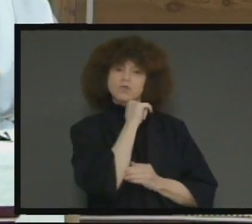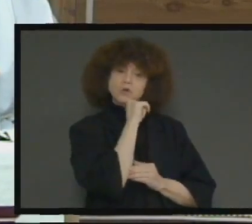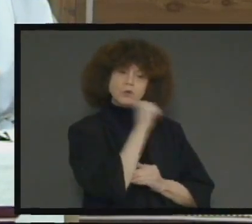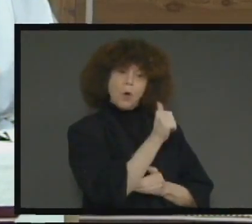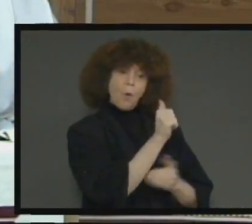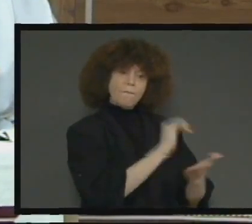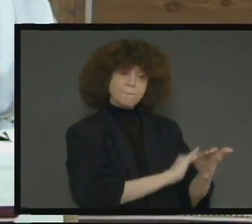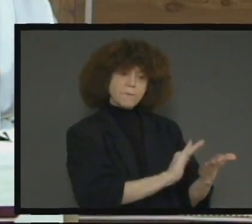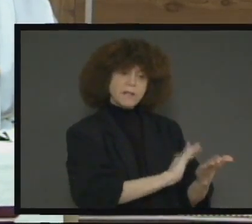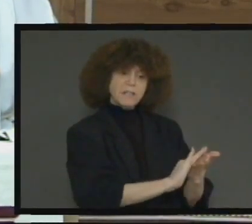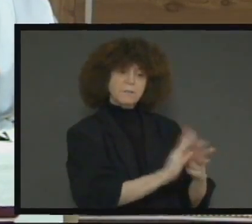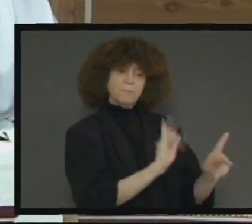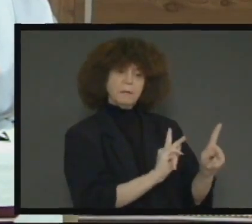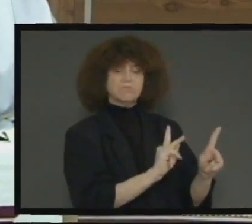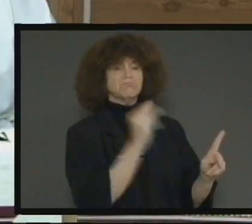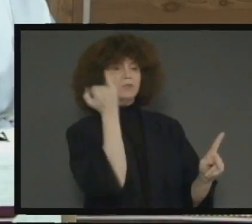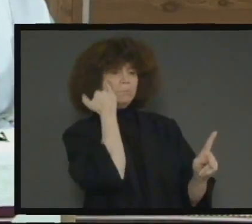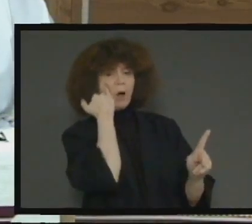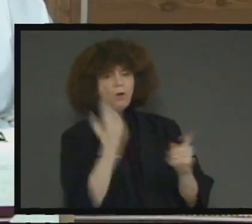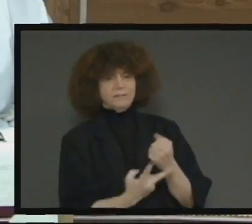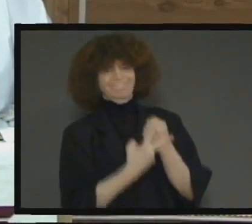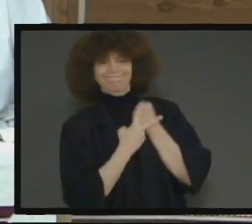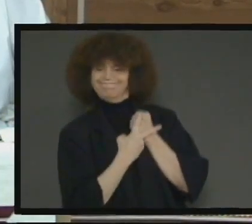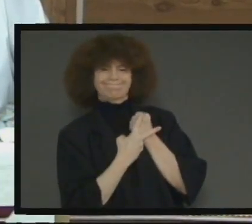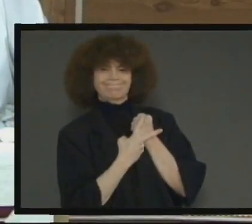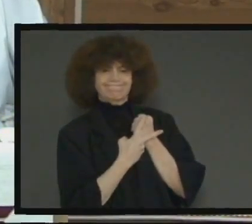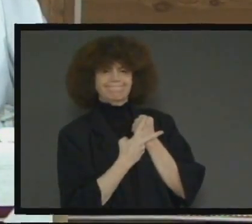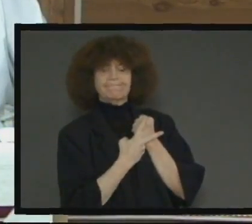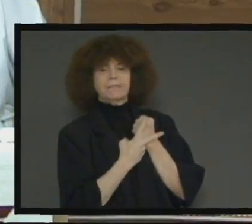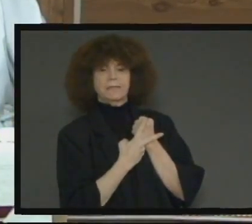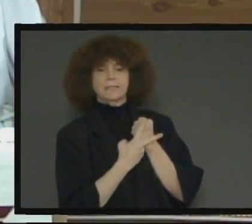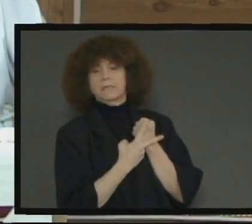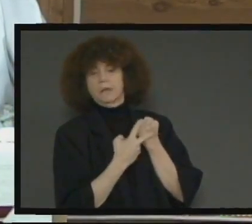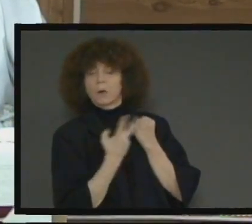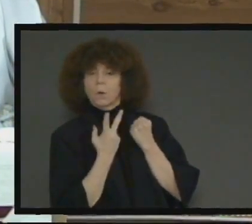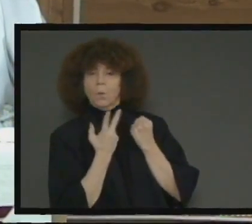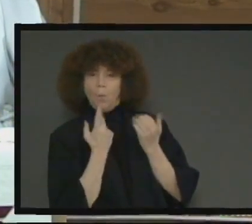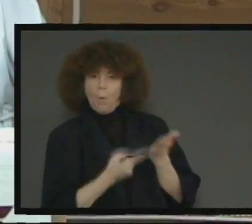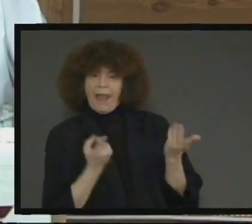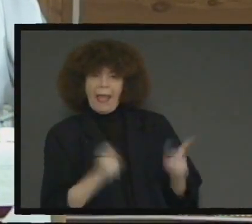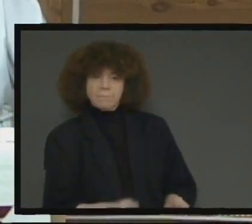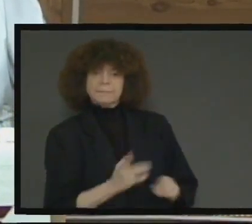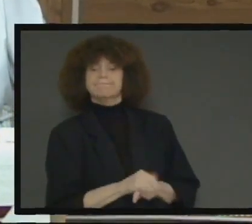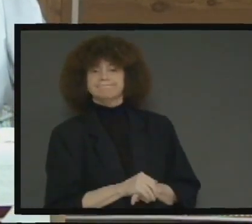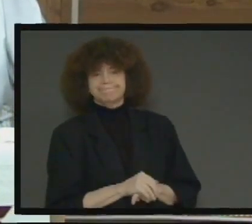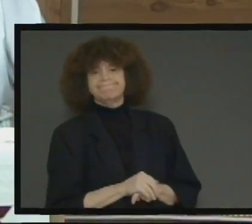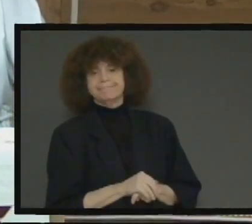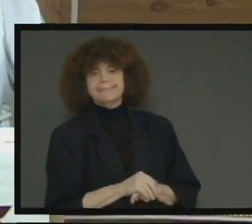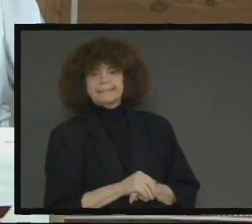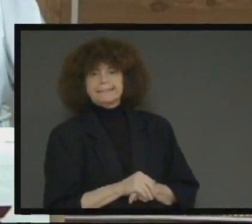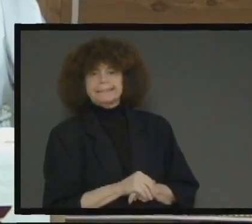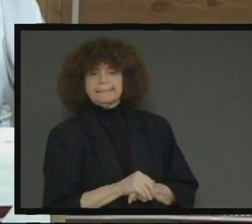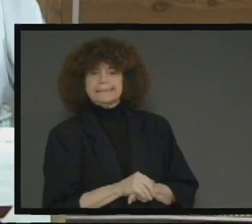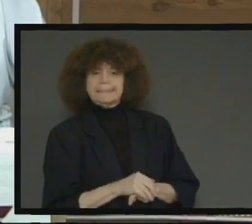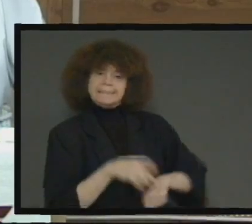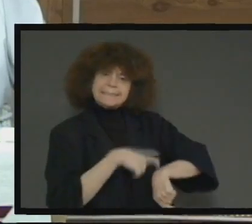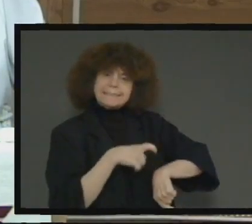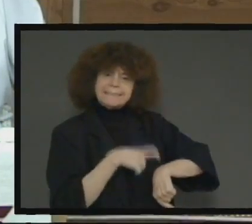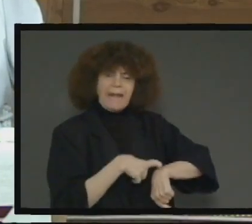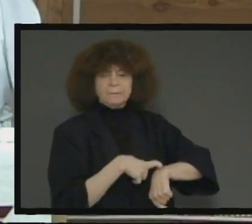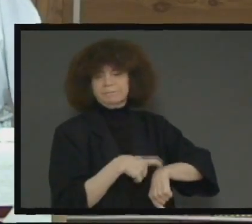Grace to you and peace from God our Father and our Lord and Savior Jesus Christ. Amen. Our text for this morning comes from the gospel